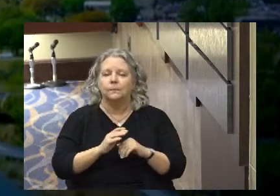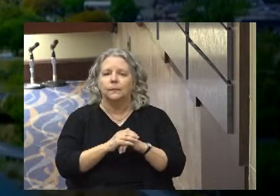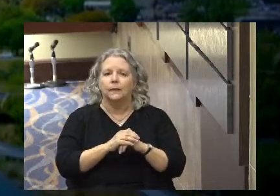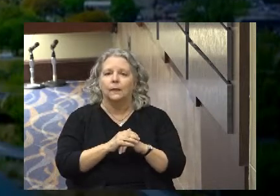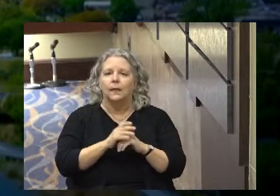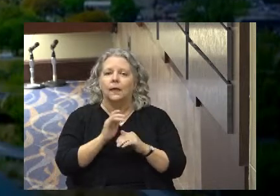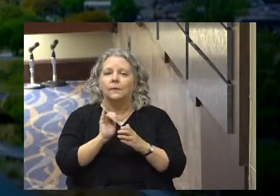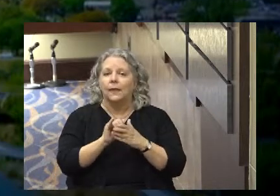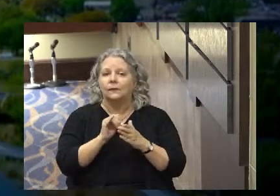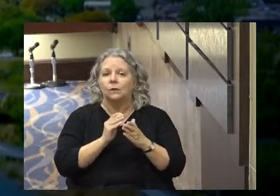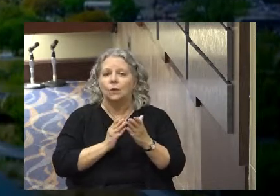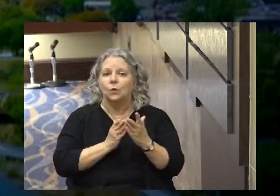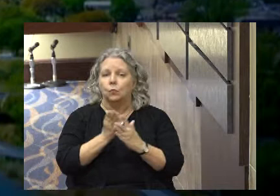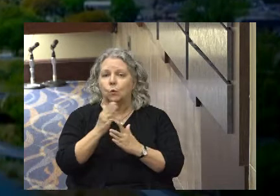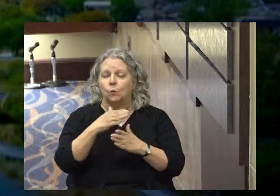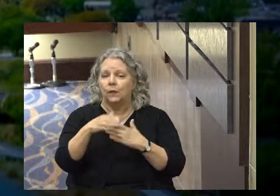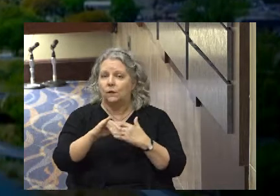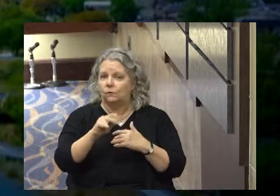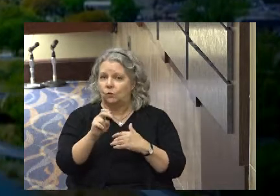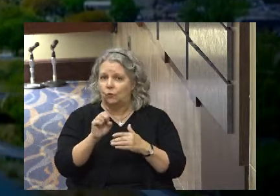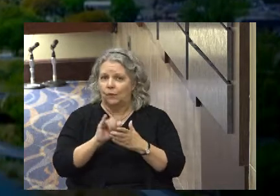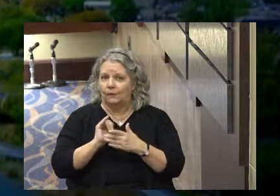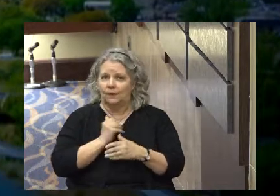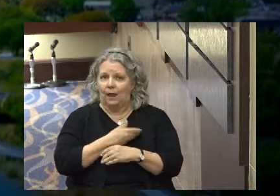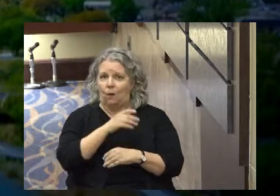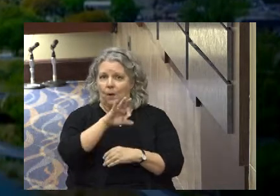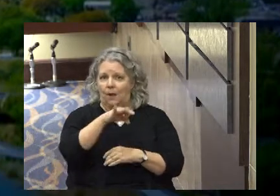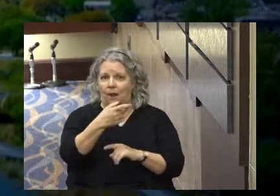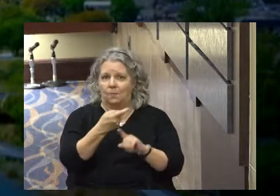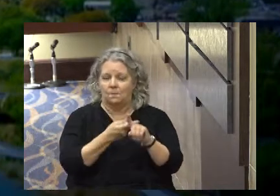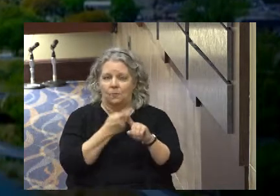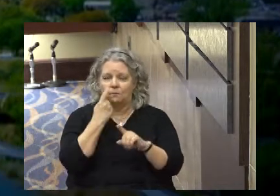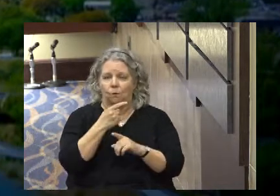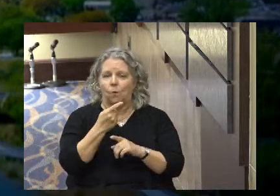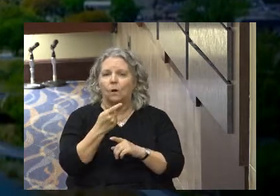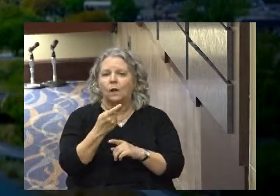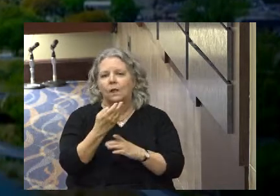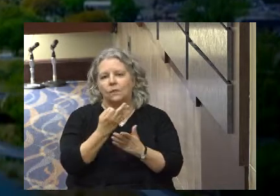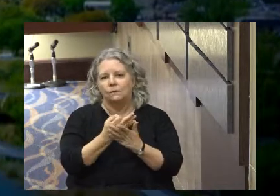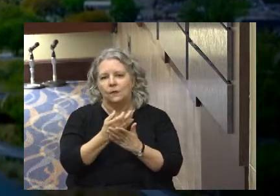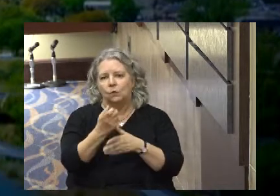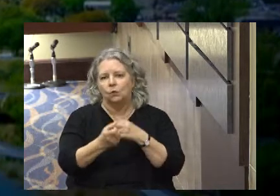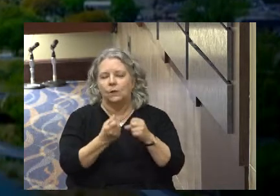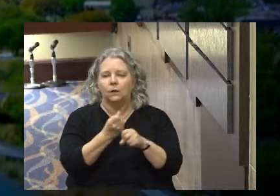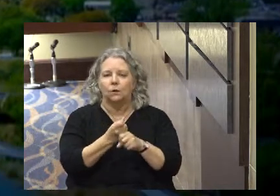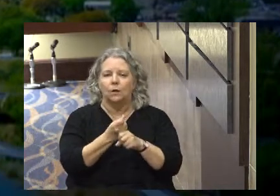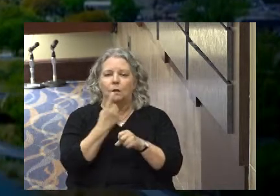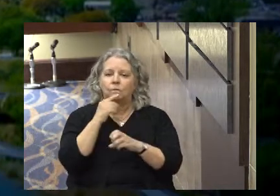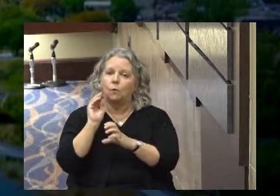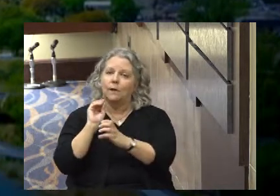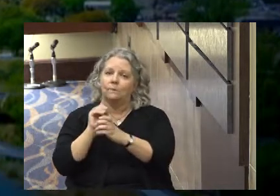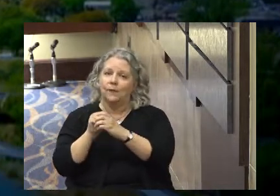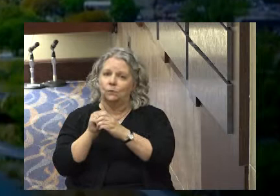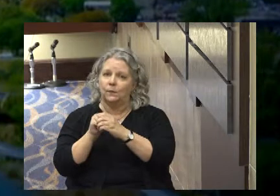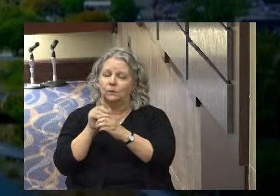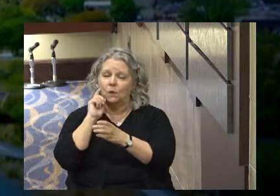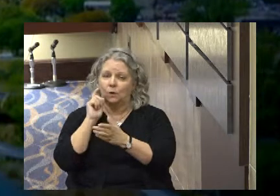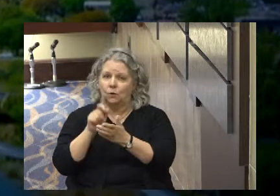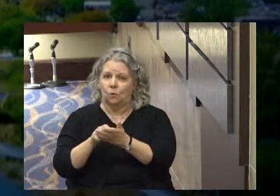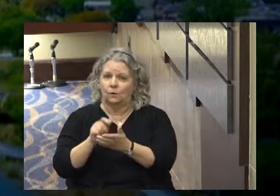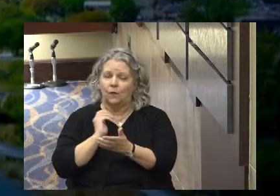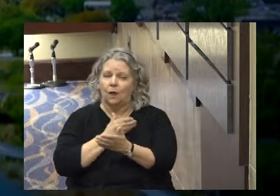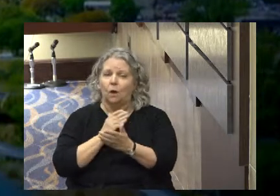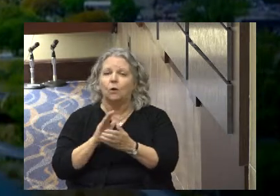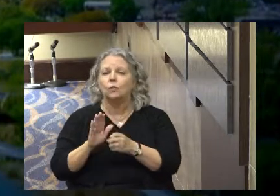end of June, which is our 9th month of the fiscal year. On the investment side, you'll note that our total